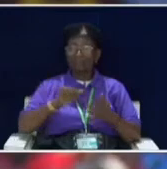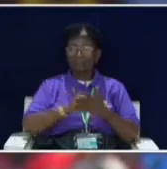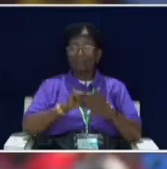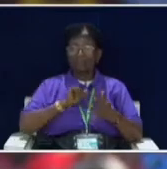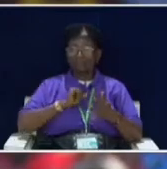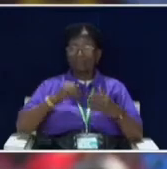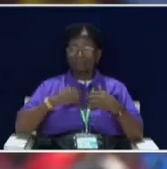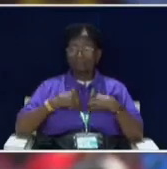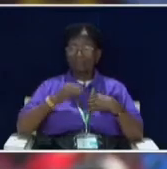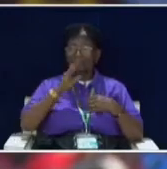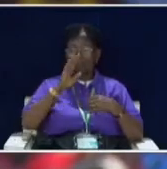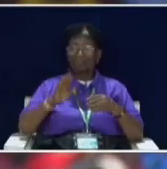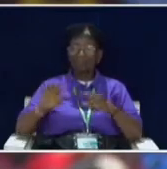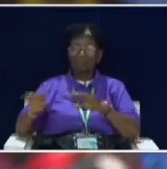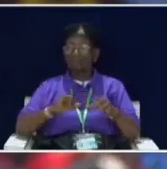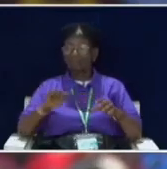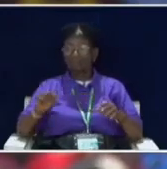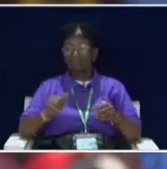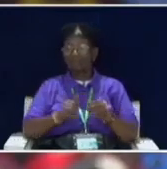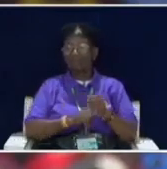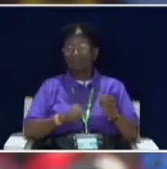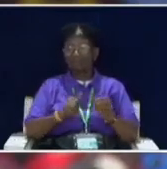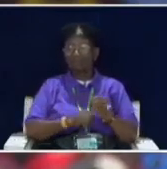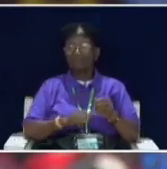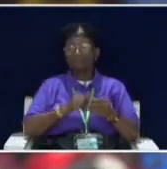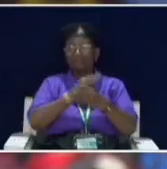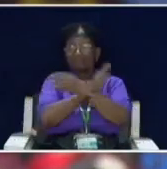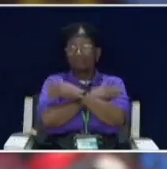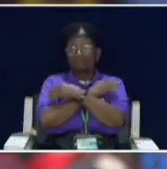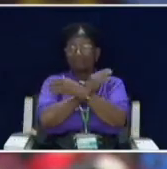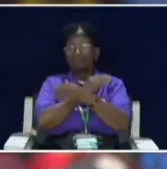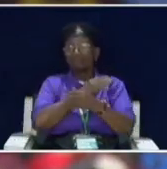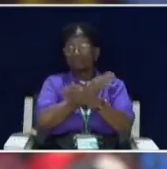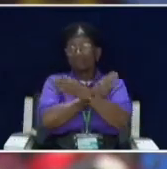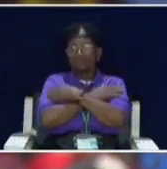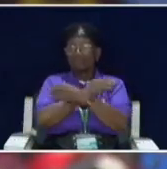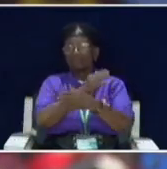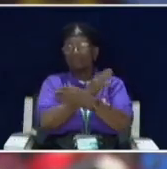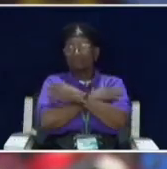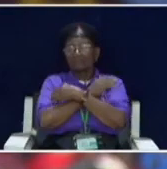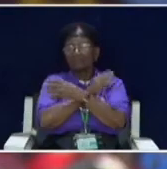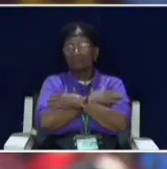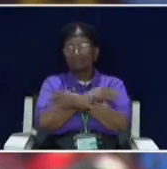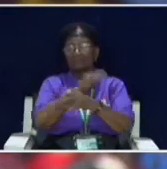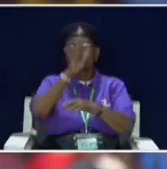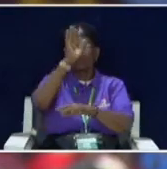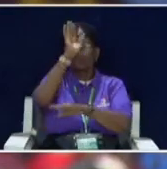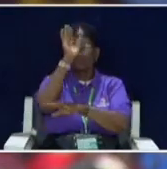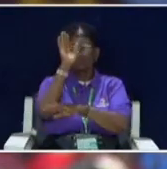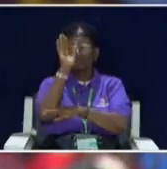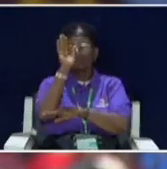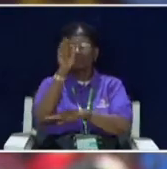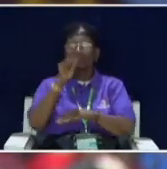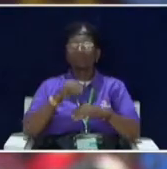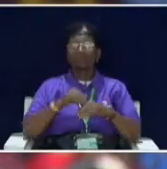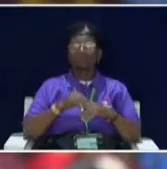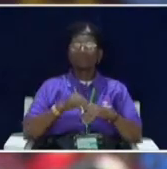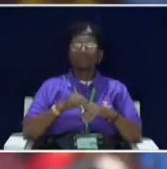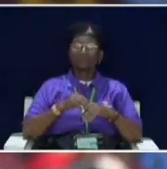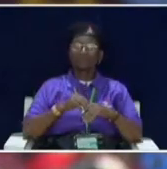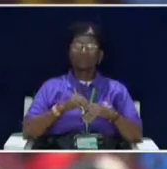afternoons. Olorun ti wa ni pe is iwaasu ti mo ma nse le ojo ojo isimi pe kin gbe yen ti si apa kan